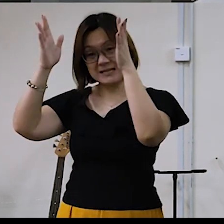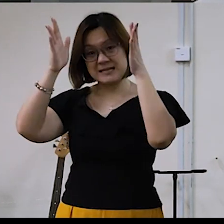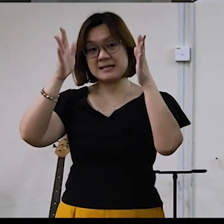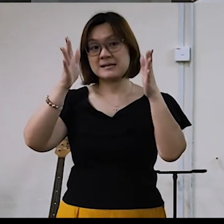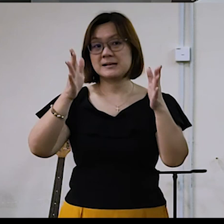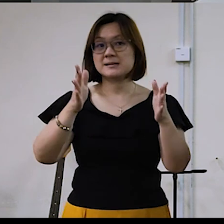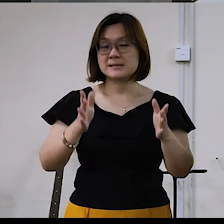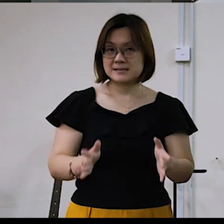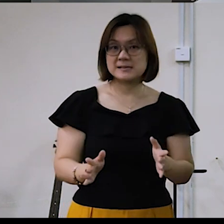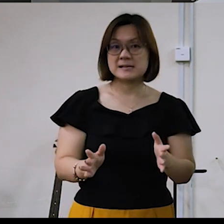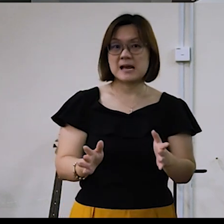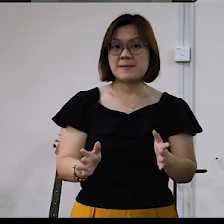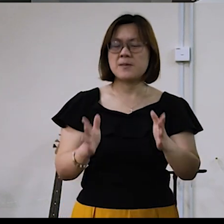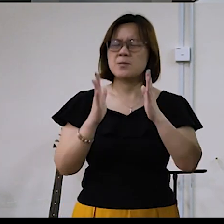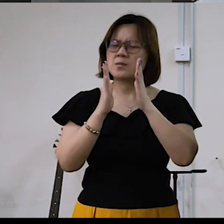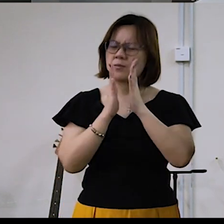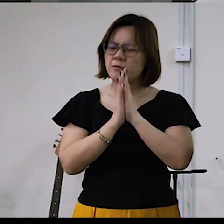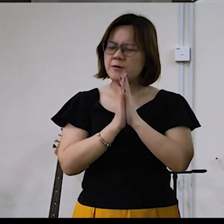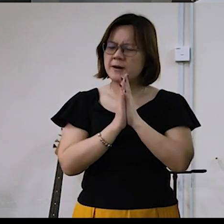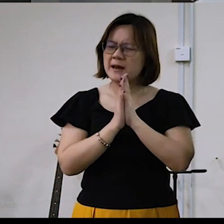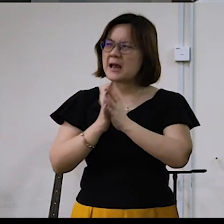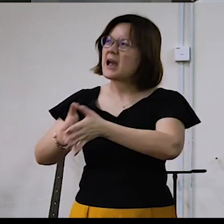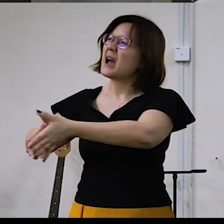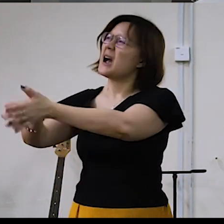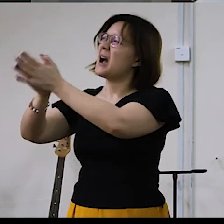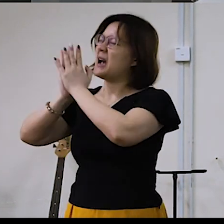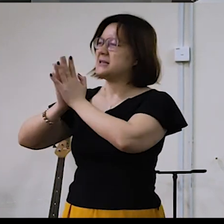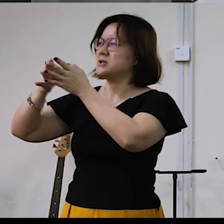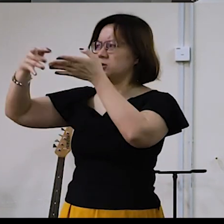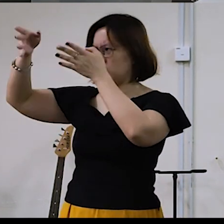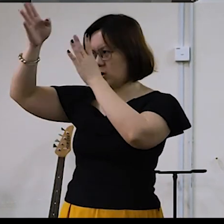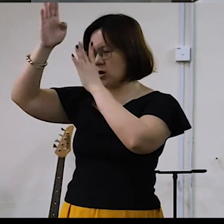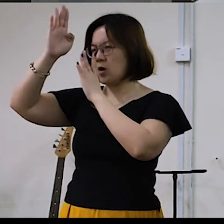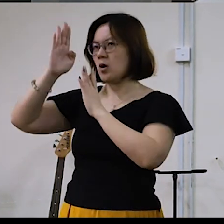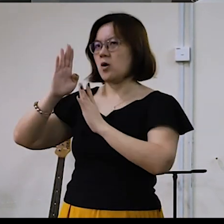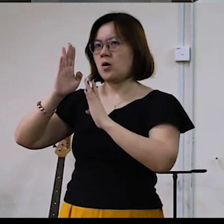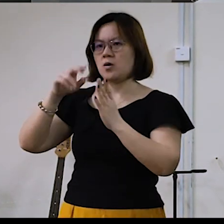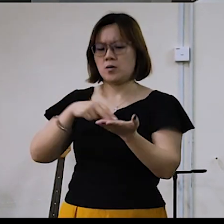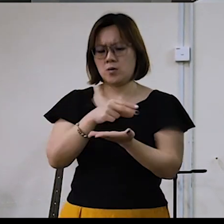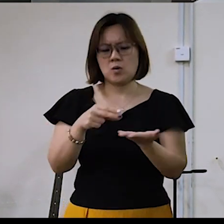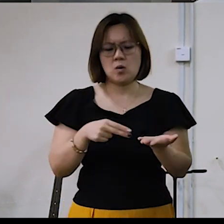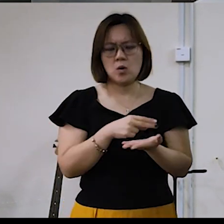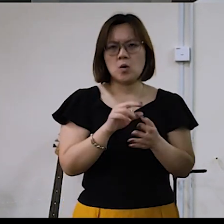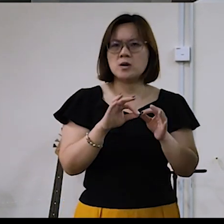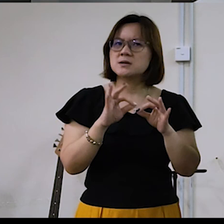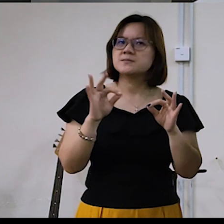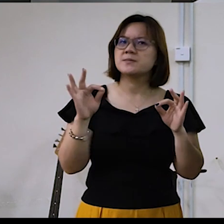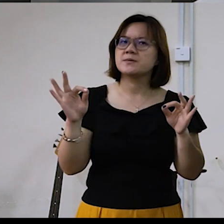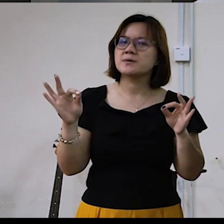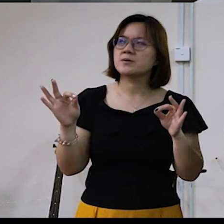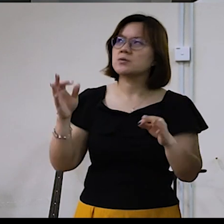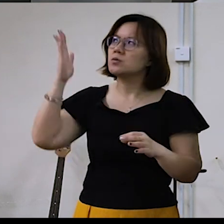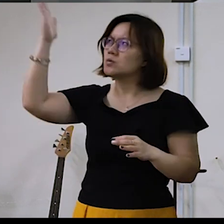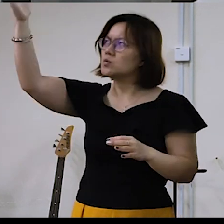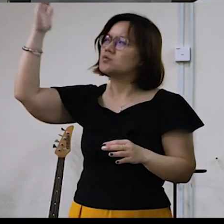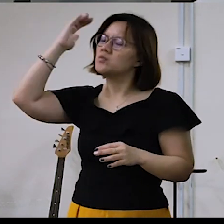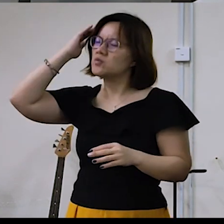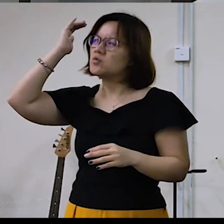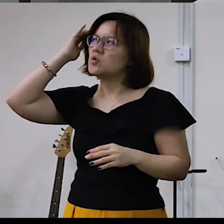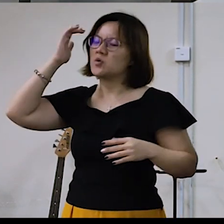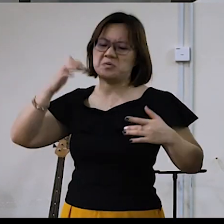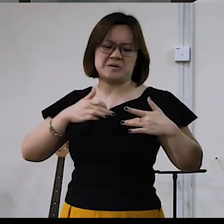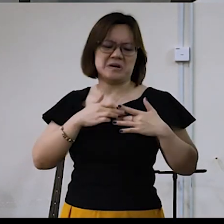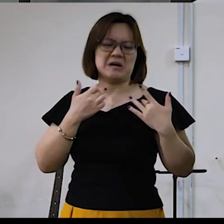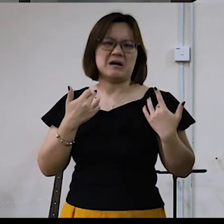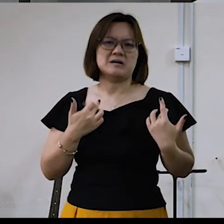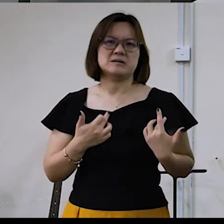want to replace Judas with. You, O Lord, you know the hearts of all. Show which of these two you